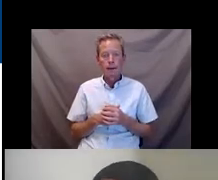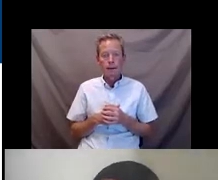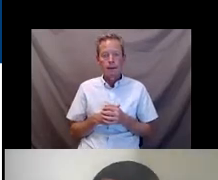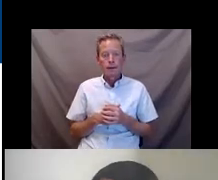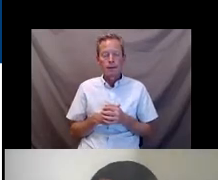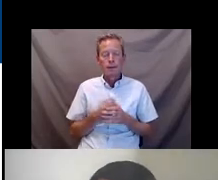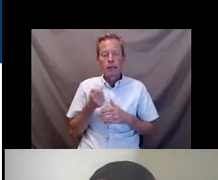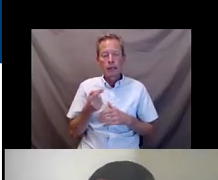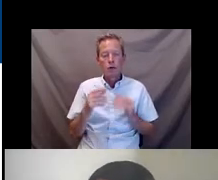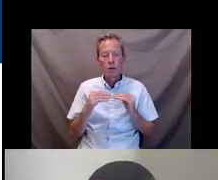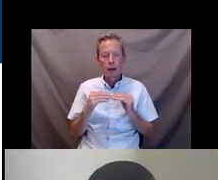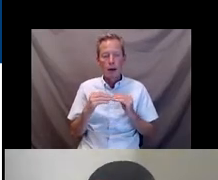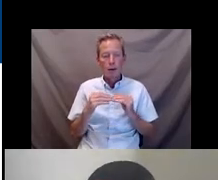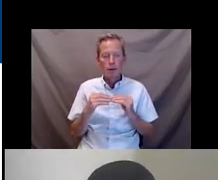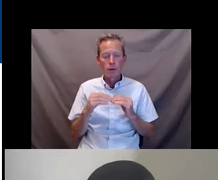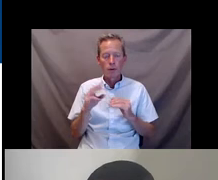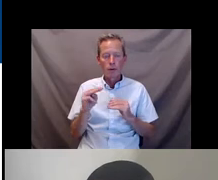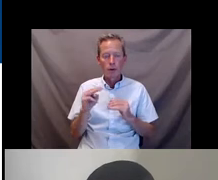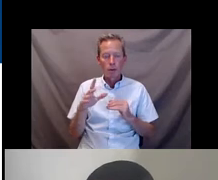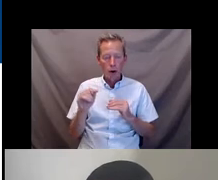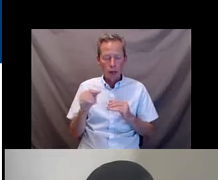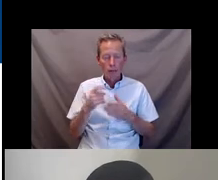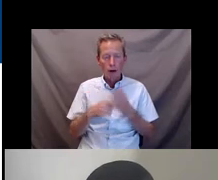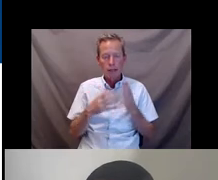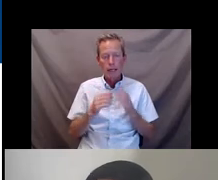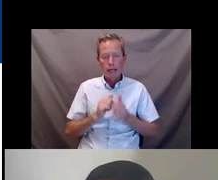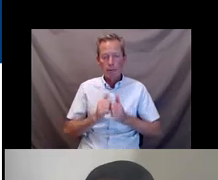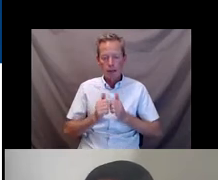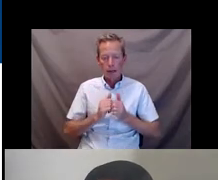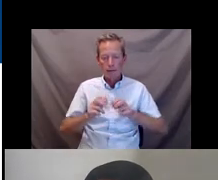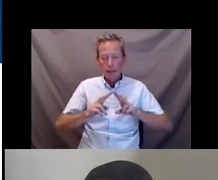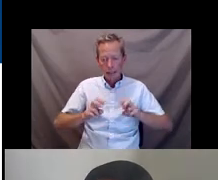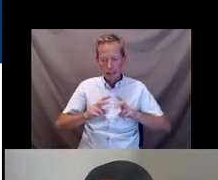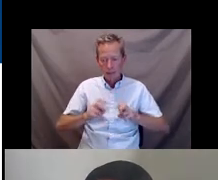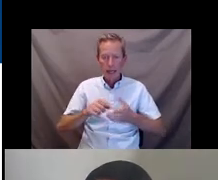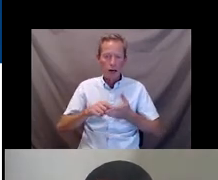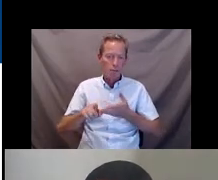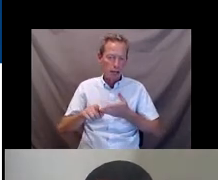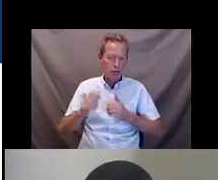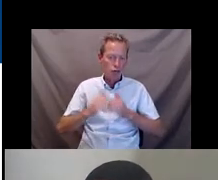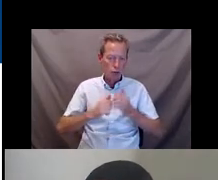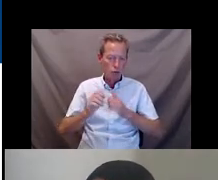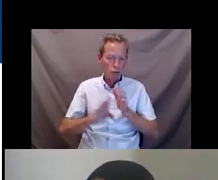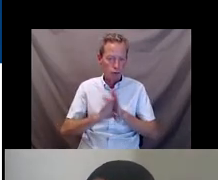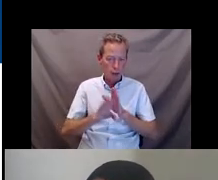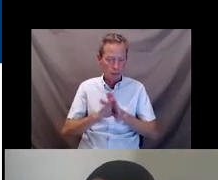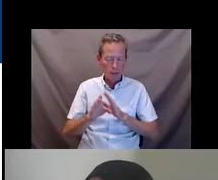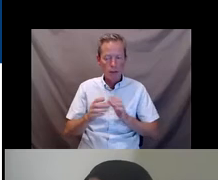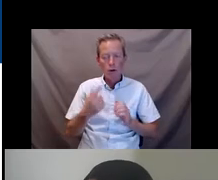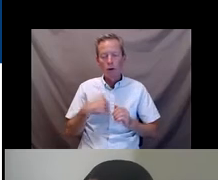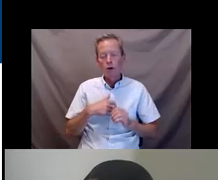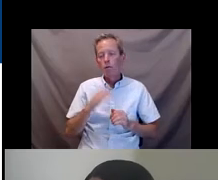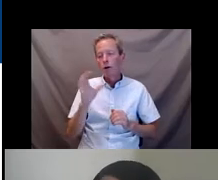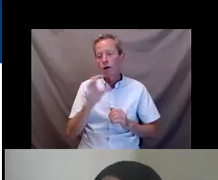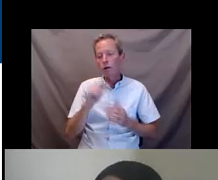A little more about the market pricing and competitive assessment and our pay structure development. We're gonna look for